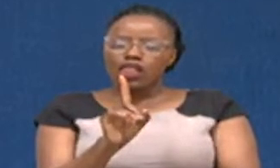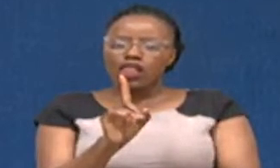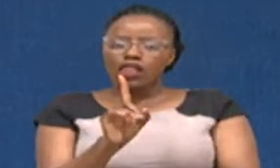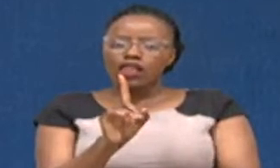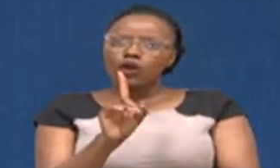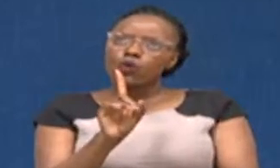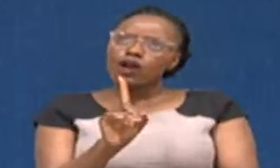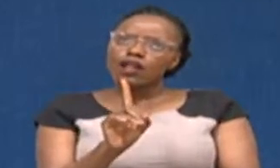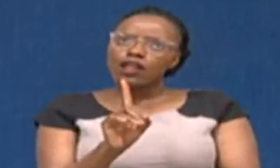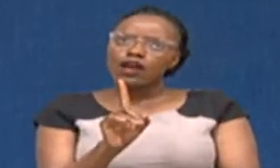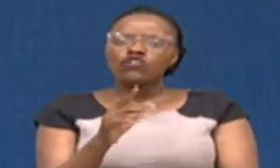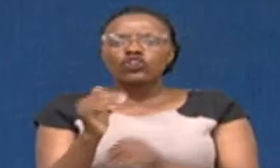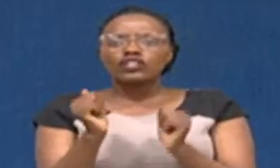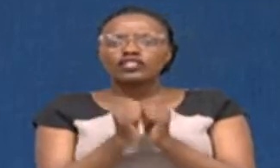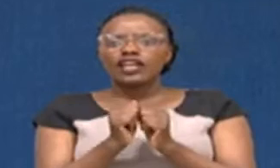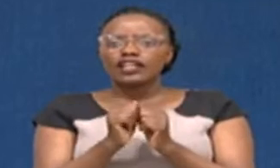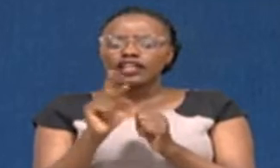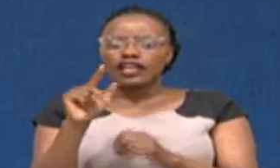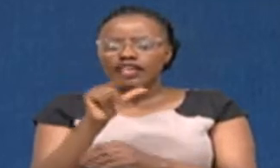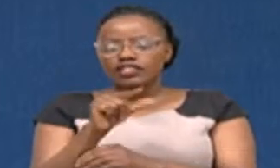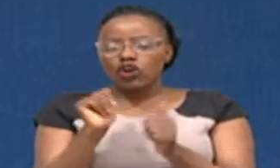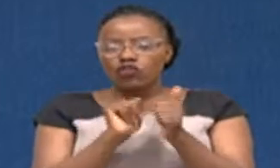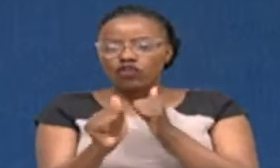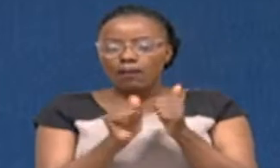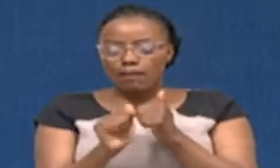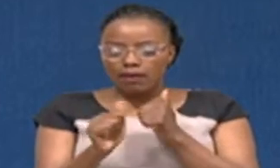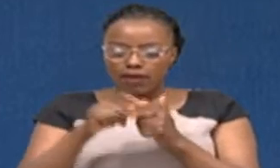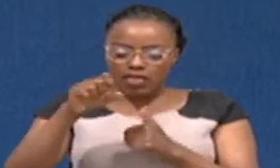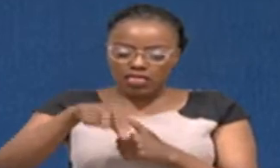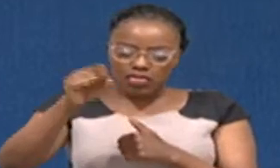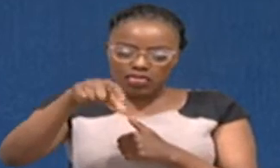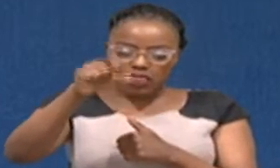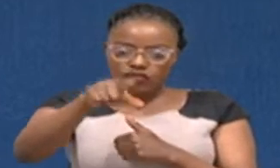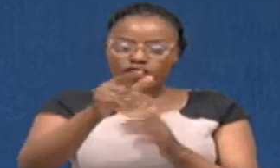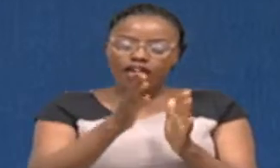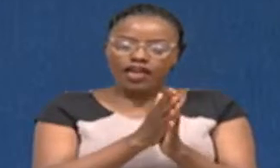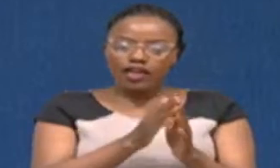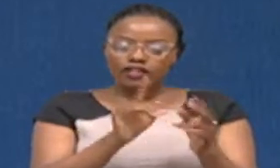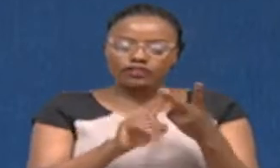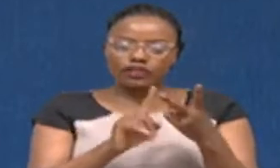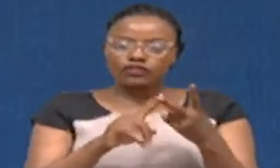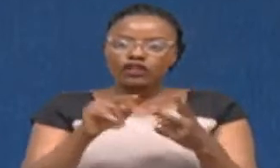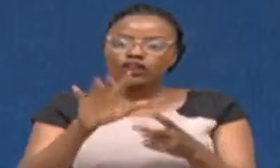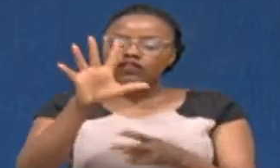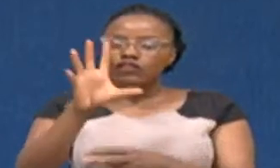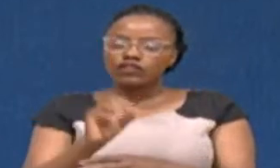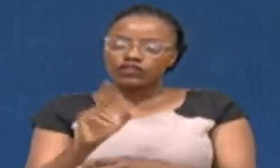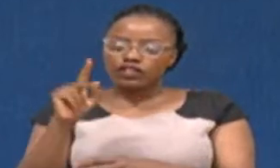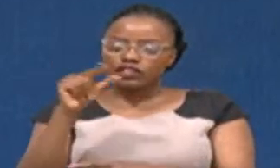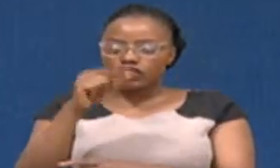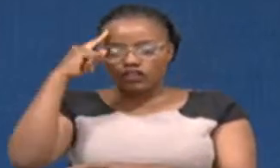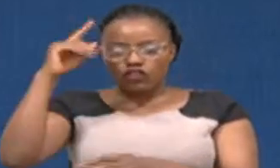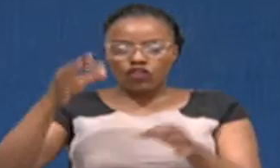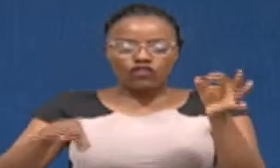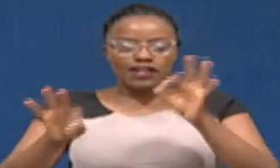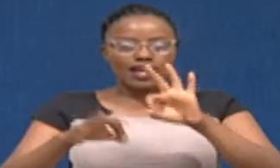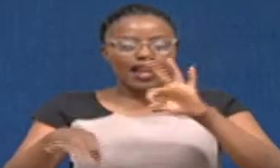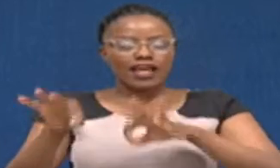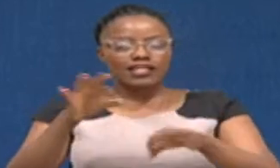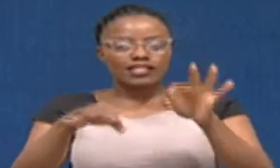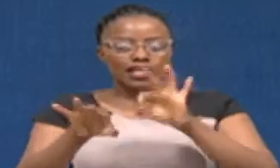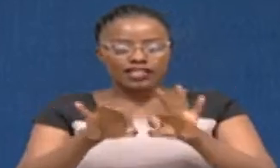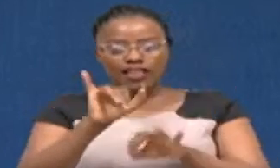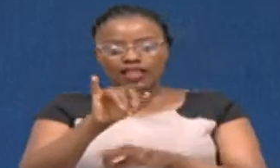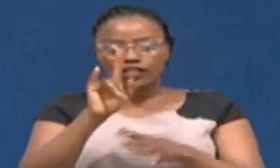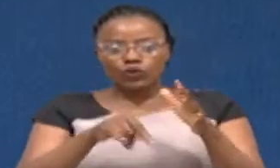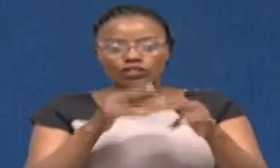one 10 kg bag of maize seed and one 50 kg bag of fertilizer.